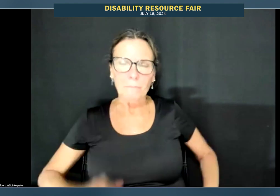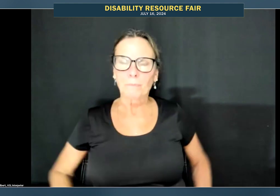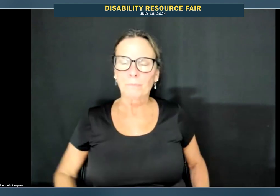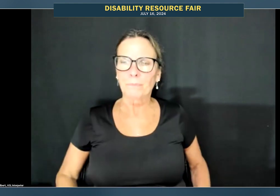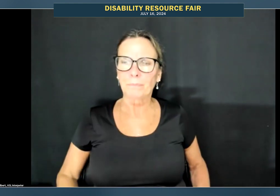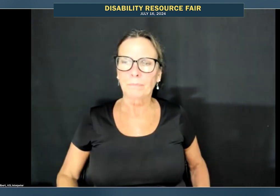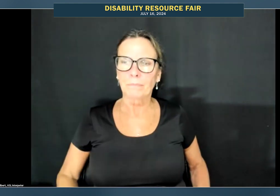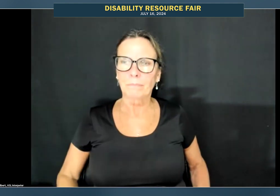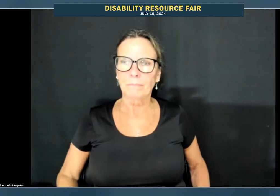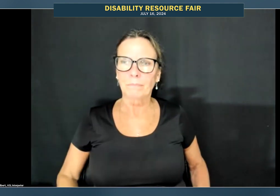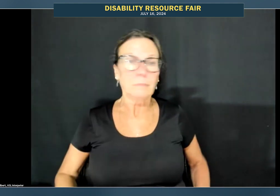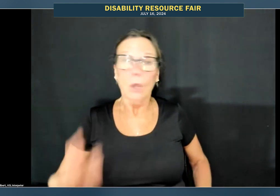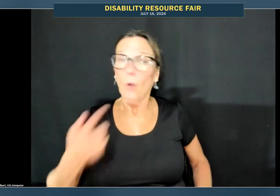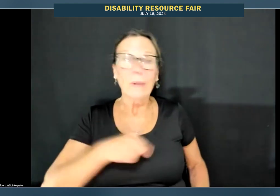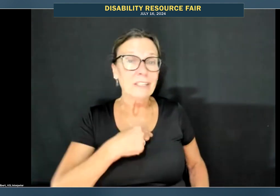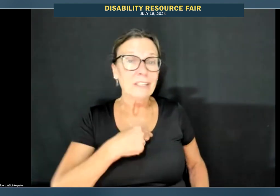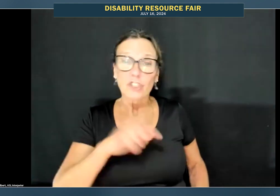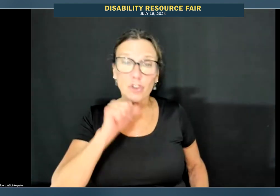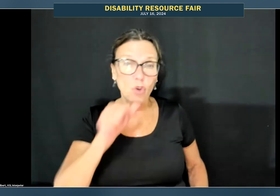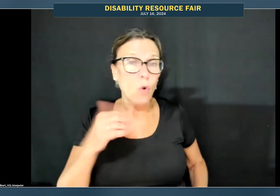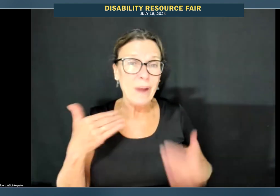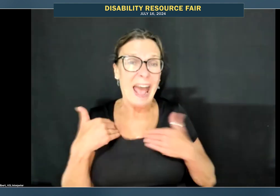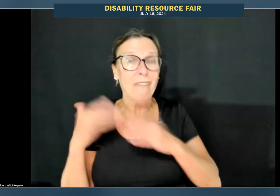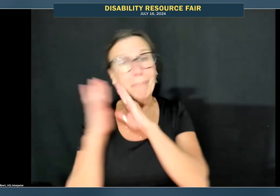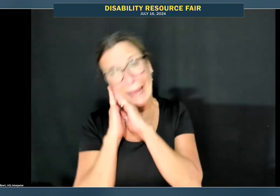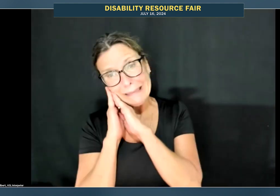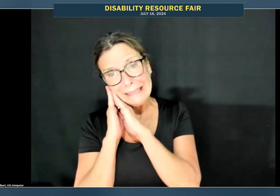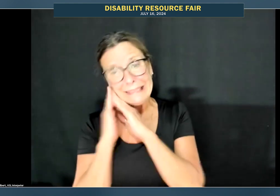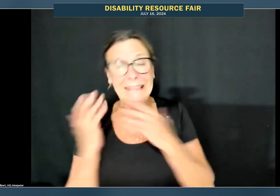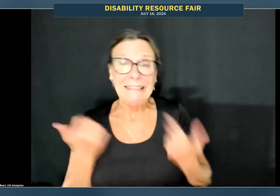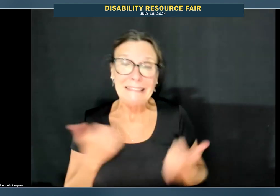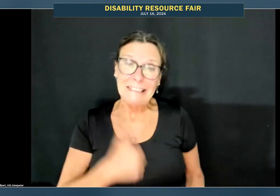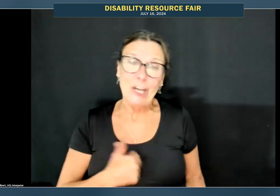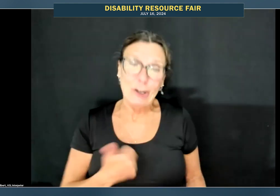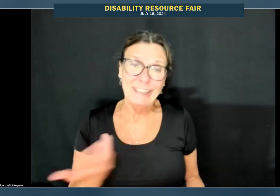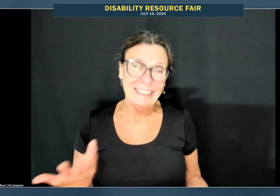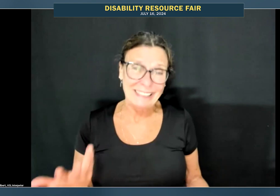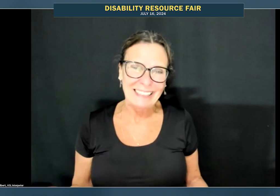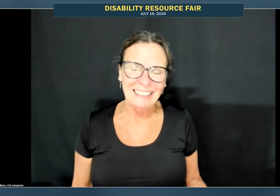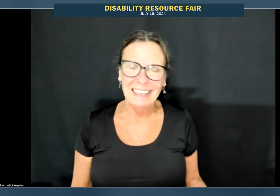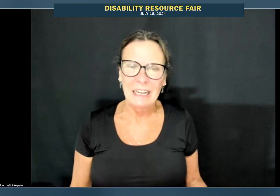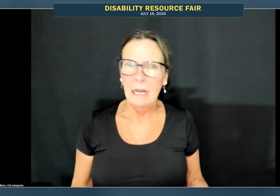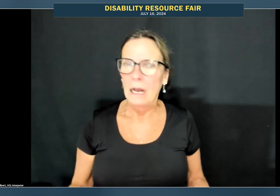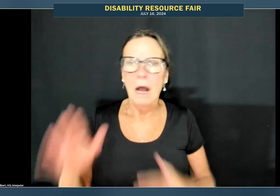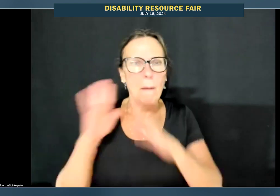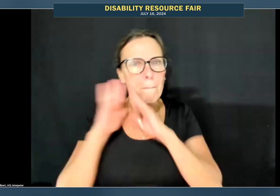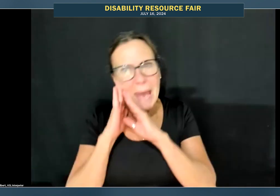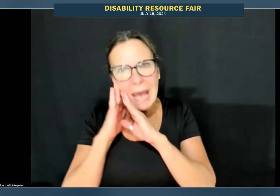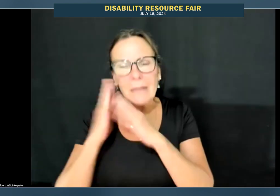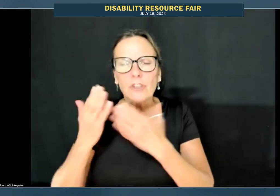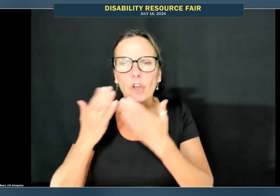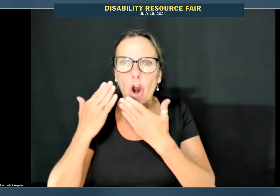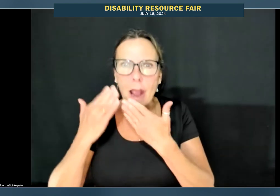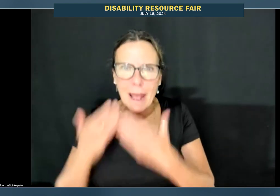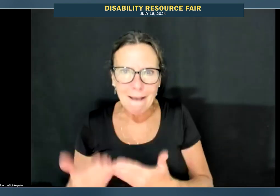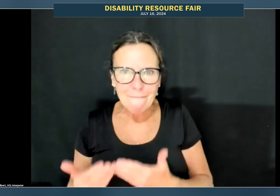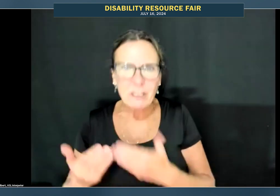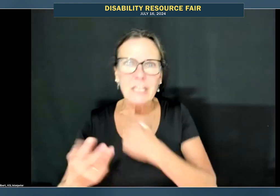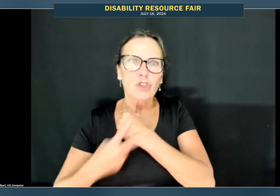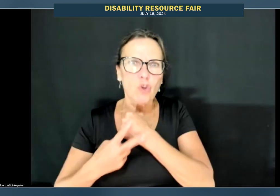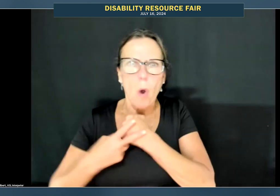we just don't do beds. That's the only thing I can tell you is we just don't do beds. They're very heavy. Storage is an